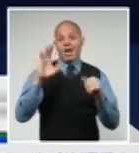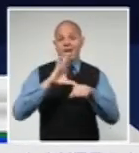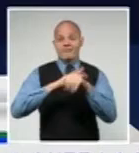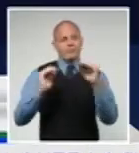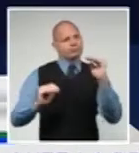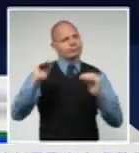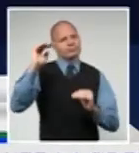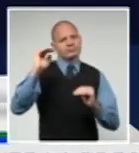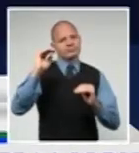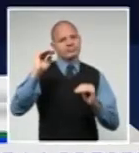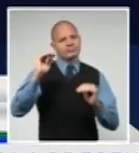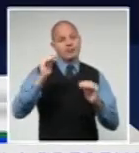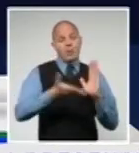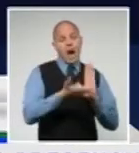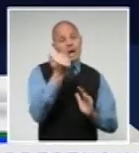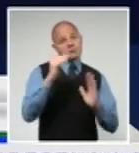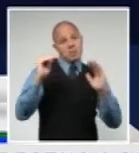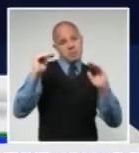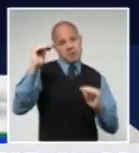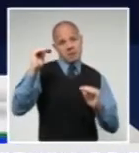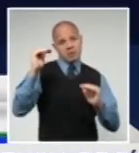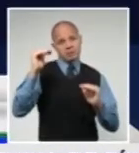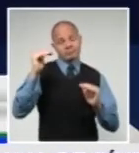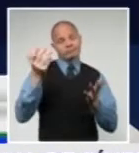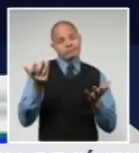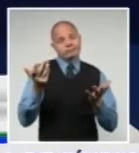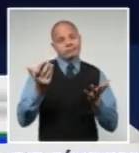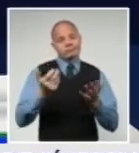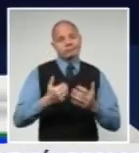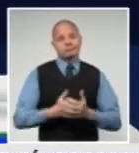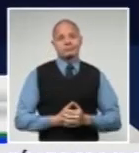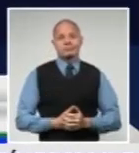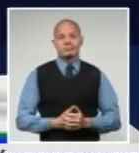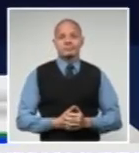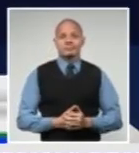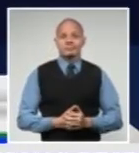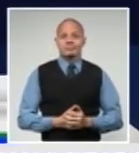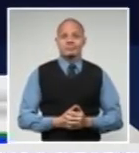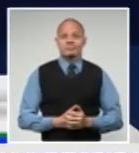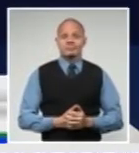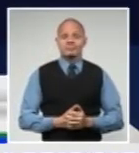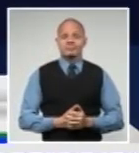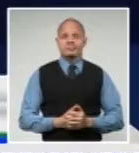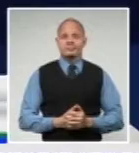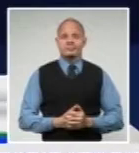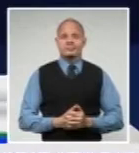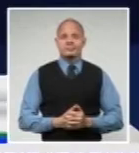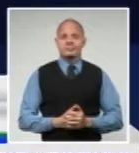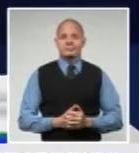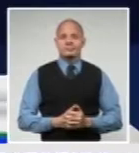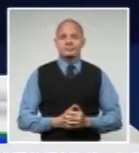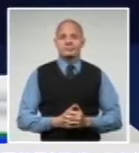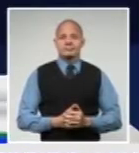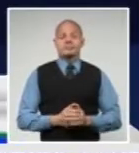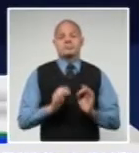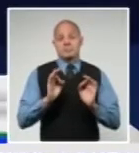4,922 patients, that is, the 87% of all diagnosed cases in Cuba recovered from the